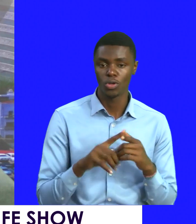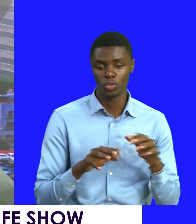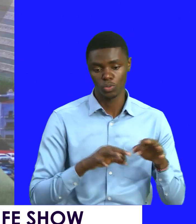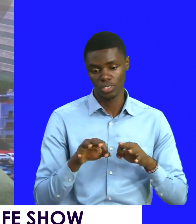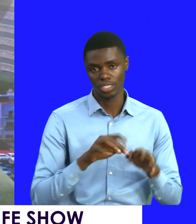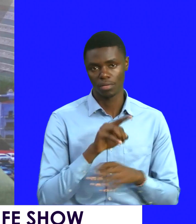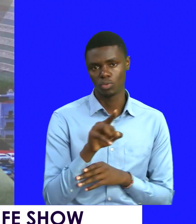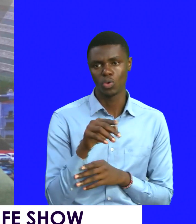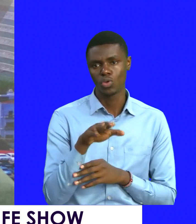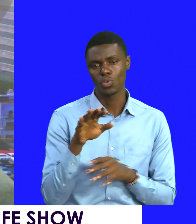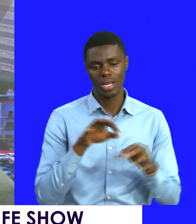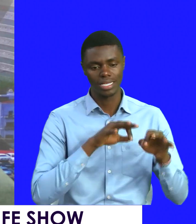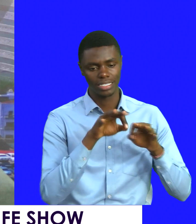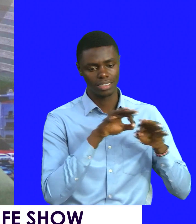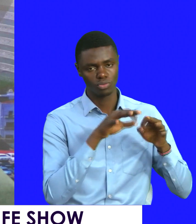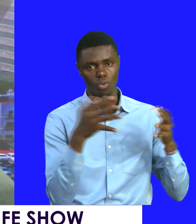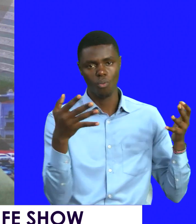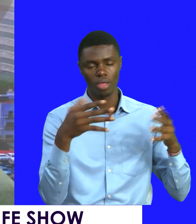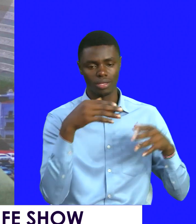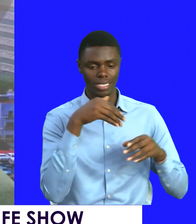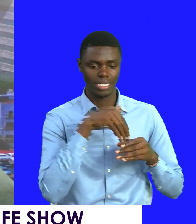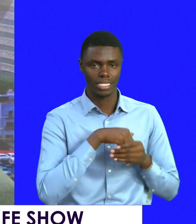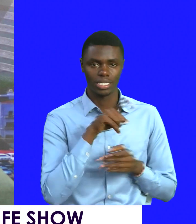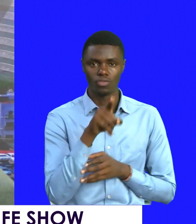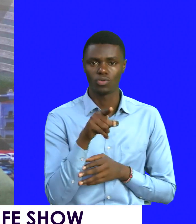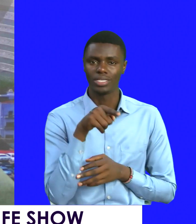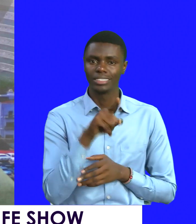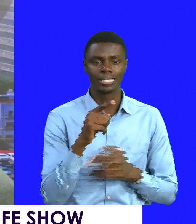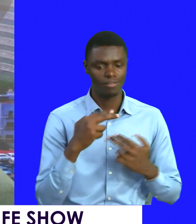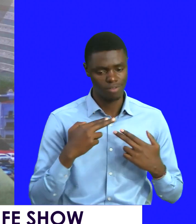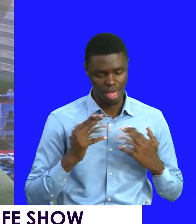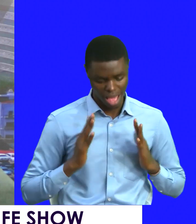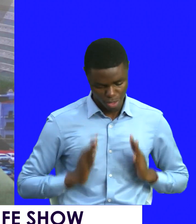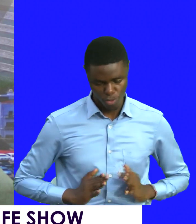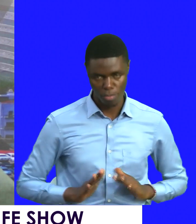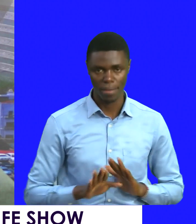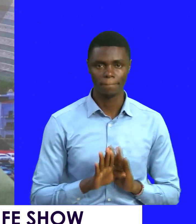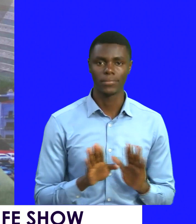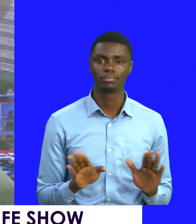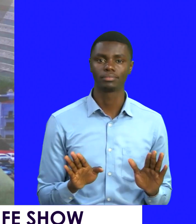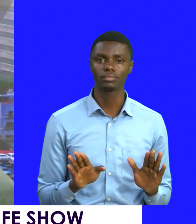you. Your description is on the inside of you. You are a human being.